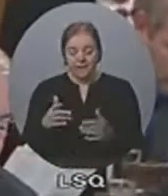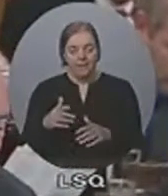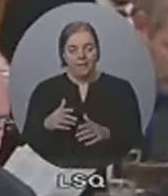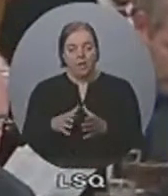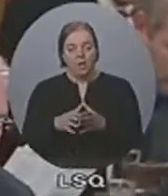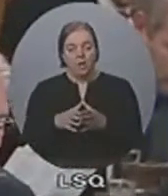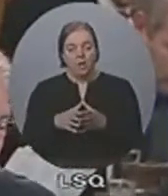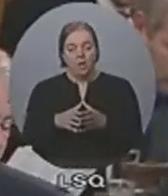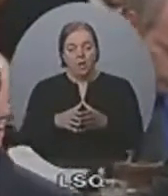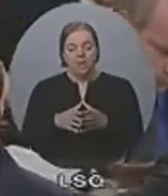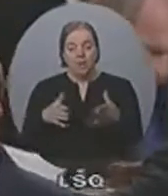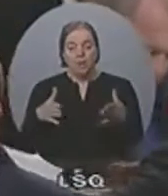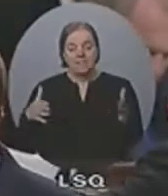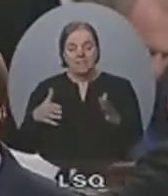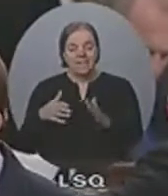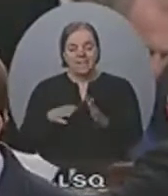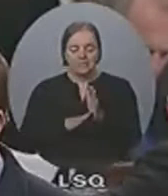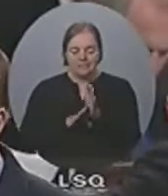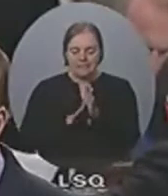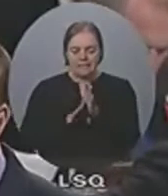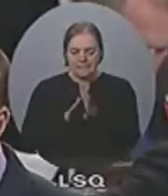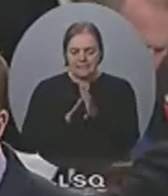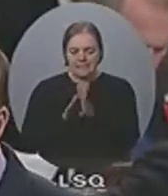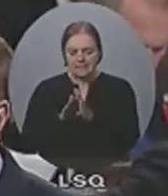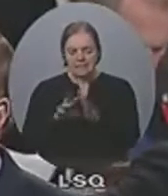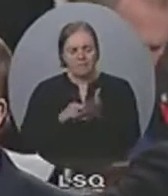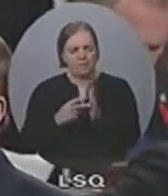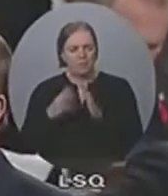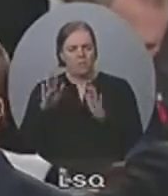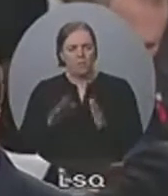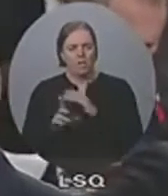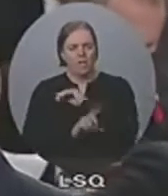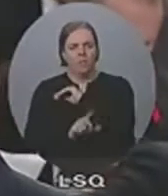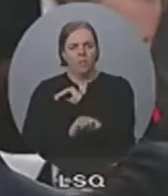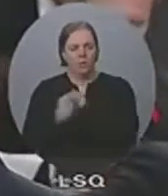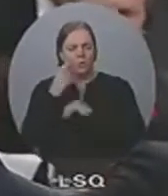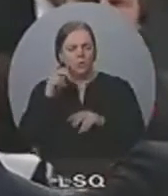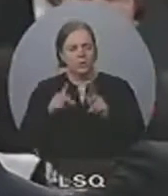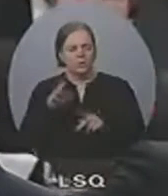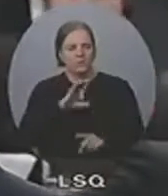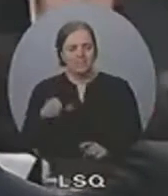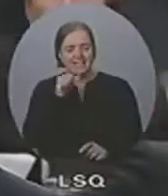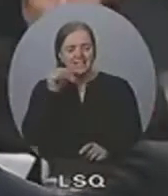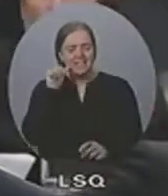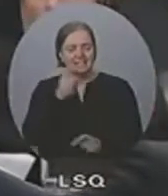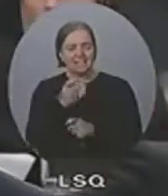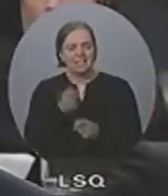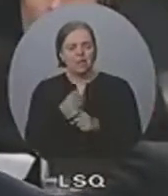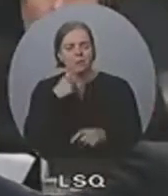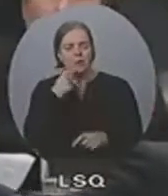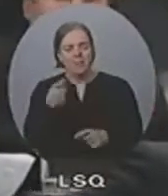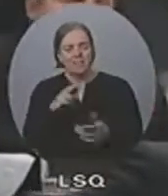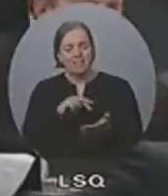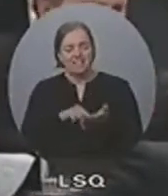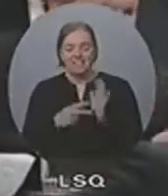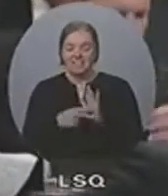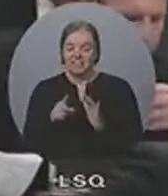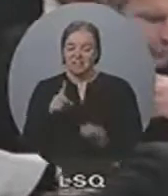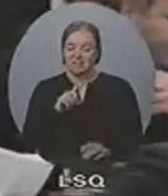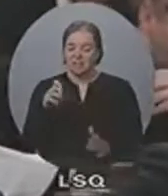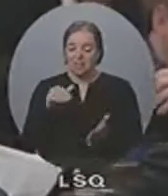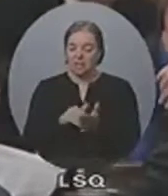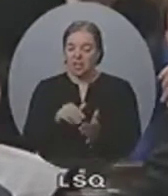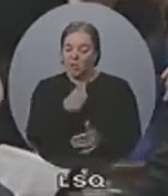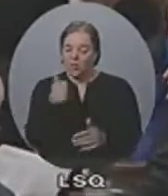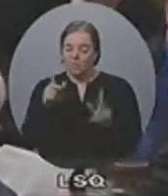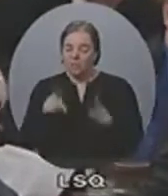the parliamentary budget officer said we should expect another 100,000 Canadians to lose their jobs next year. The Governor of the Bank of Canada says